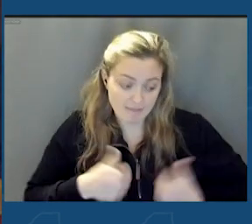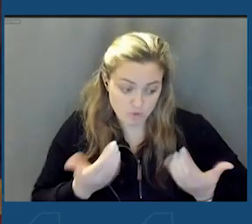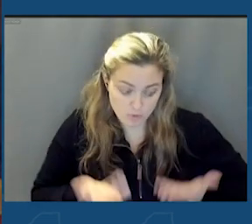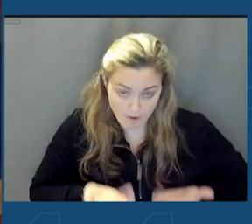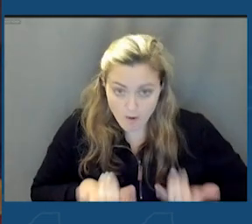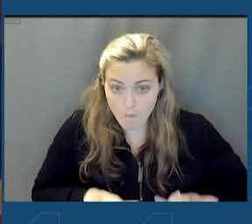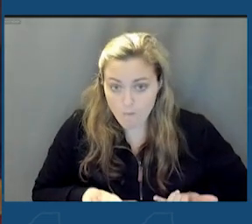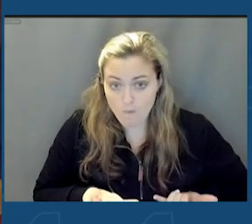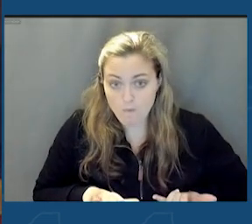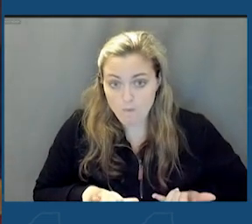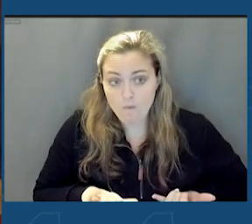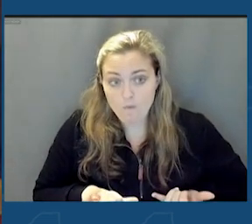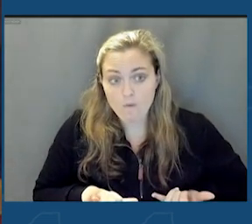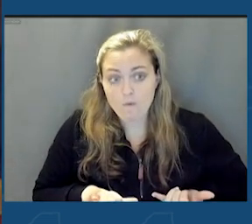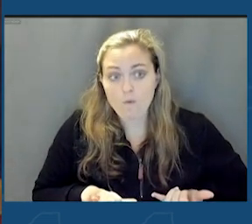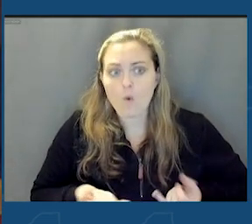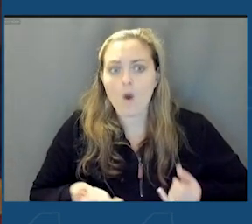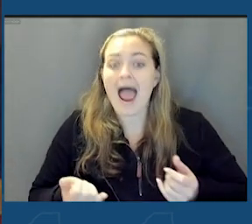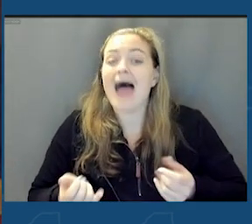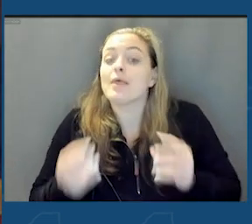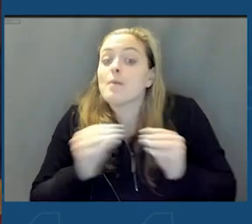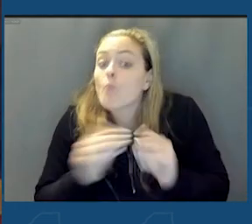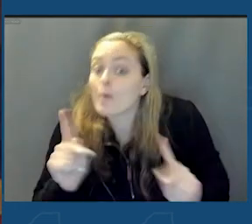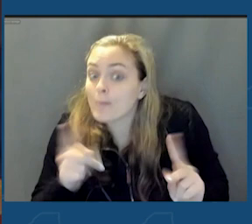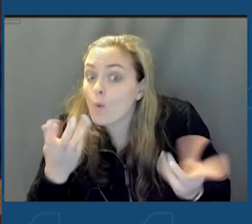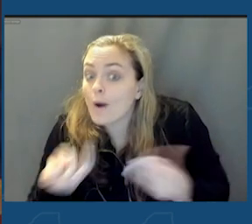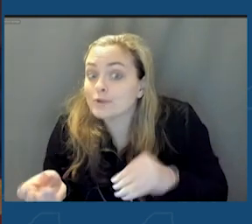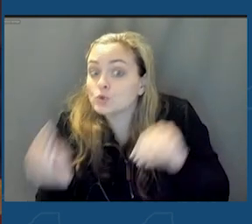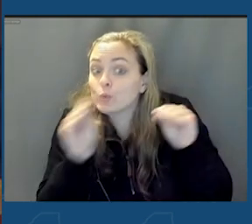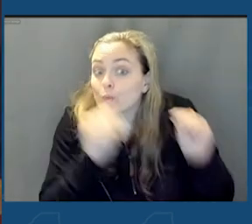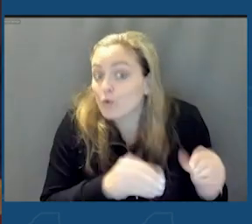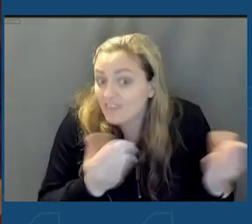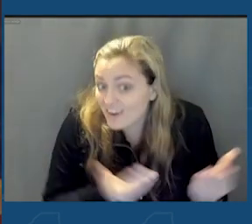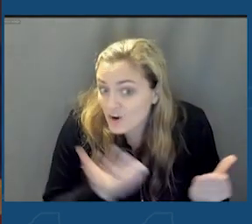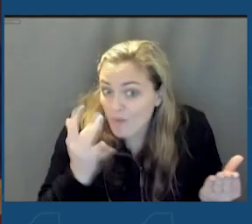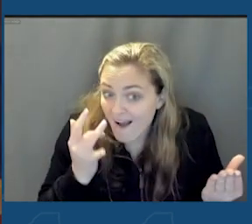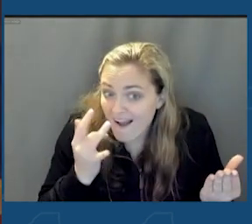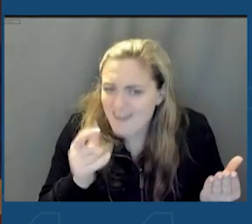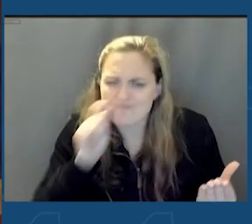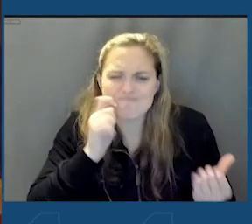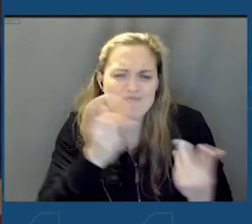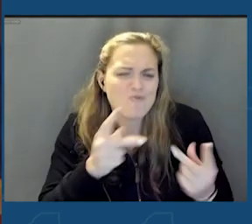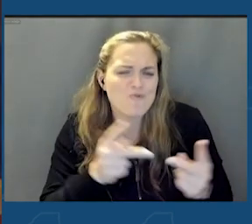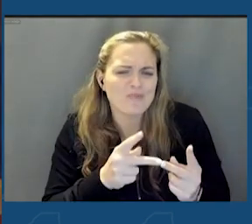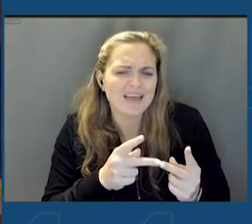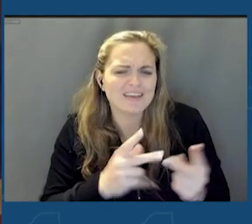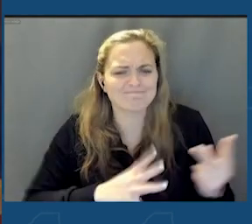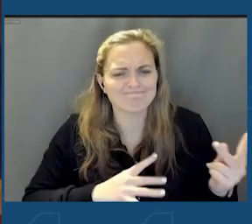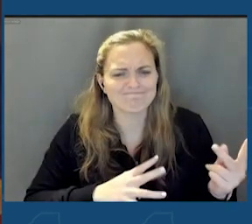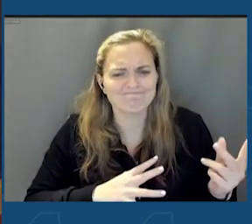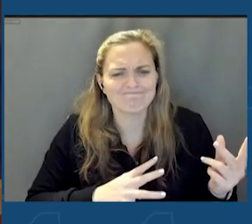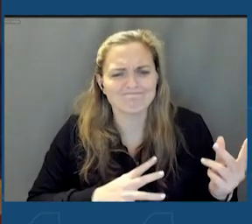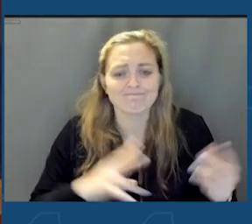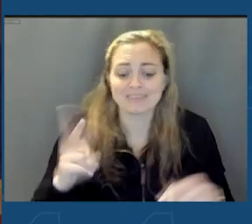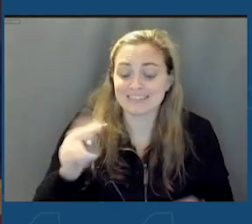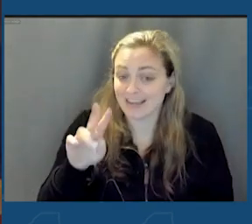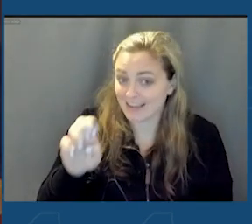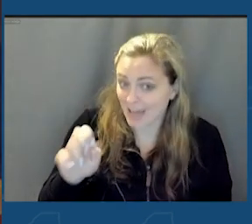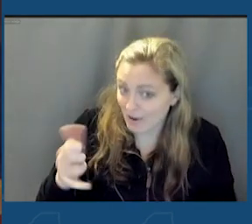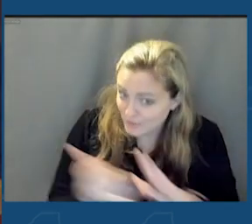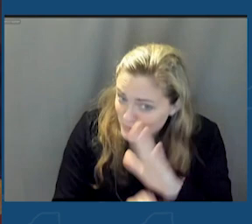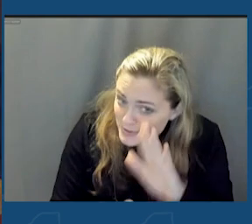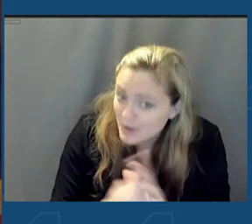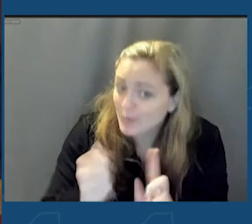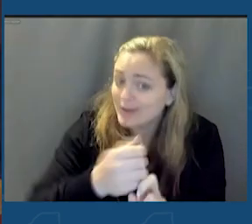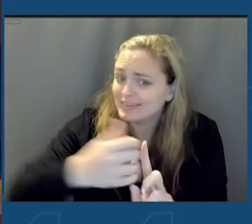Of course, more people are going to want to live here because it's such a cool place. That includes the expansion of the 2nd Avenue subway to